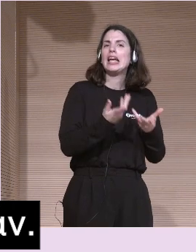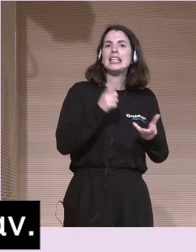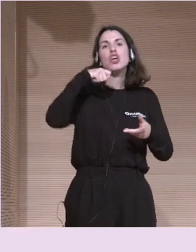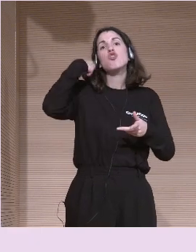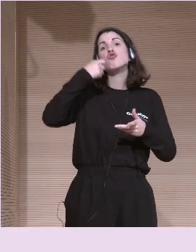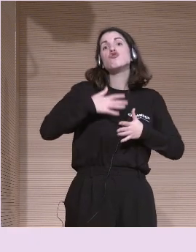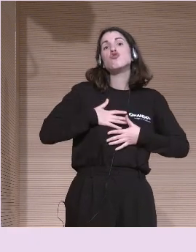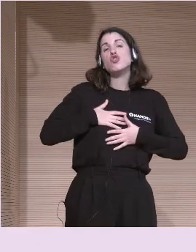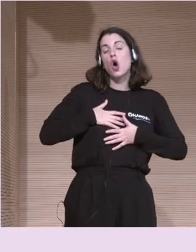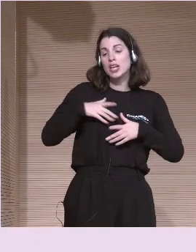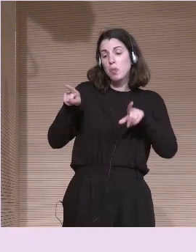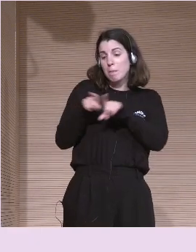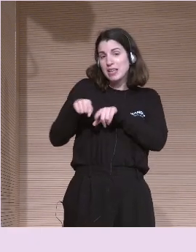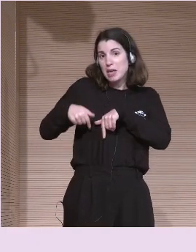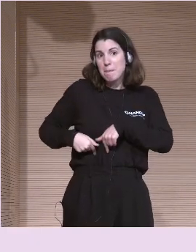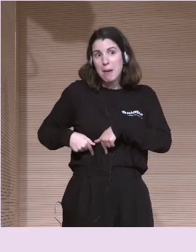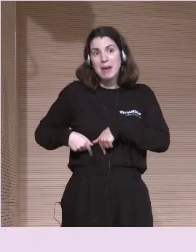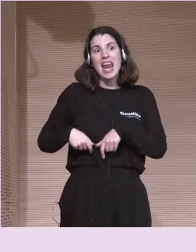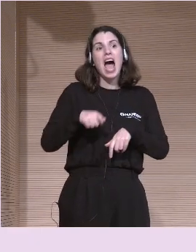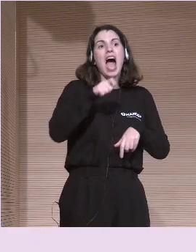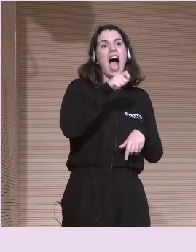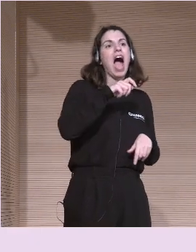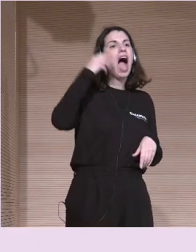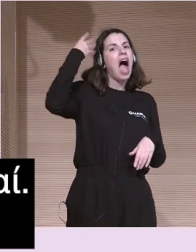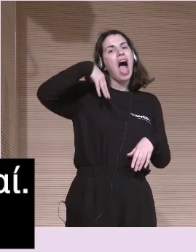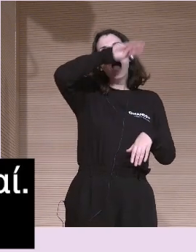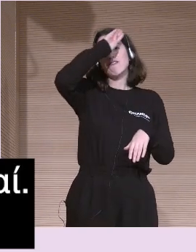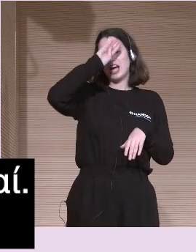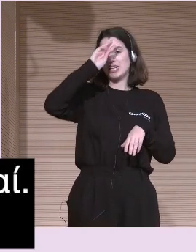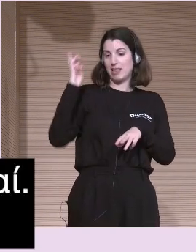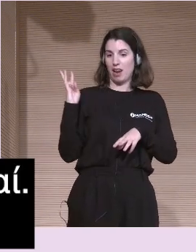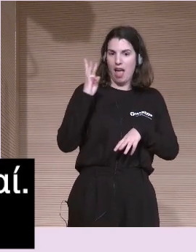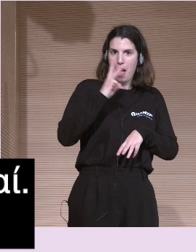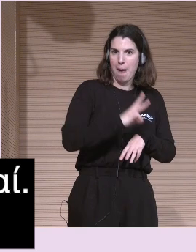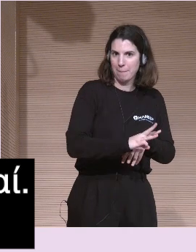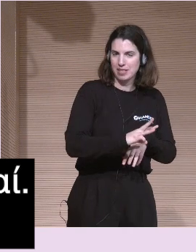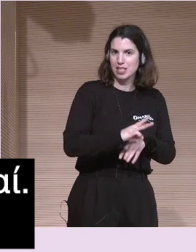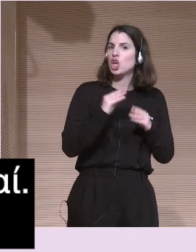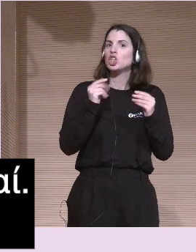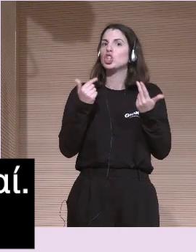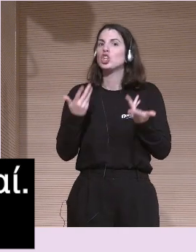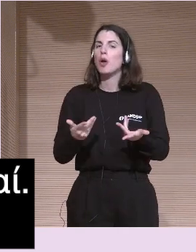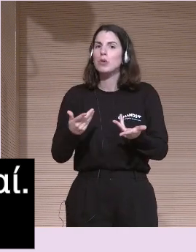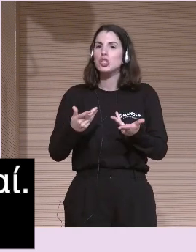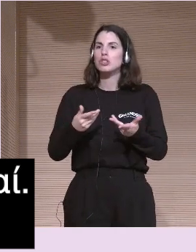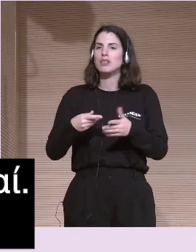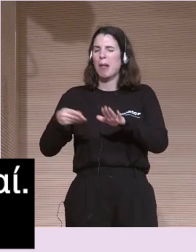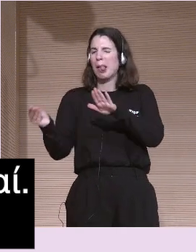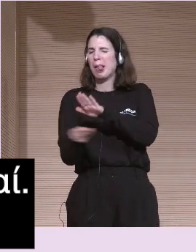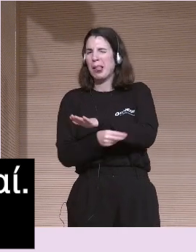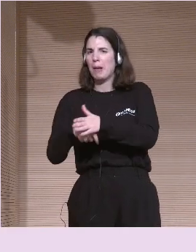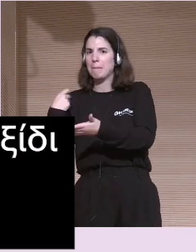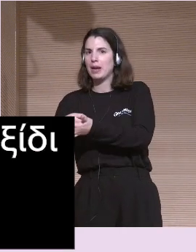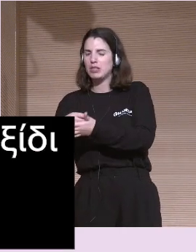Afghanistan. They paid a smuggler and carried me across borders. It took us 3 years to reach Calais. We arrived in Dover in